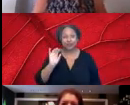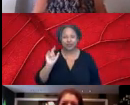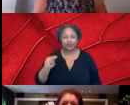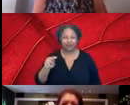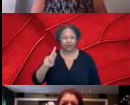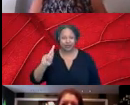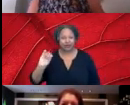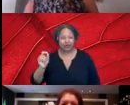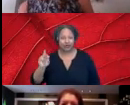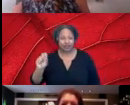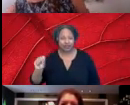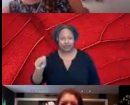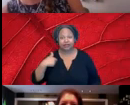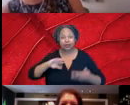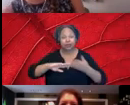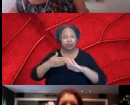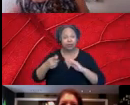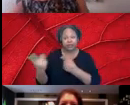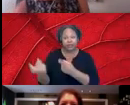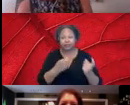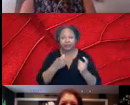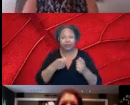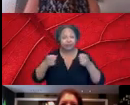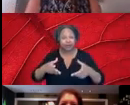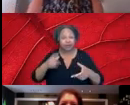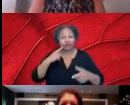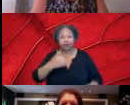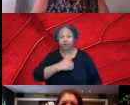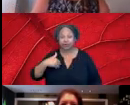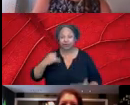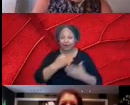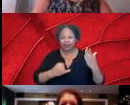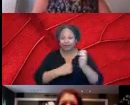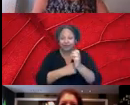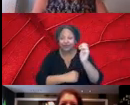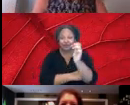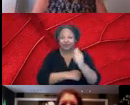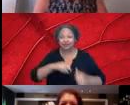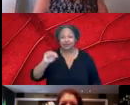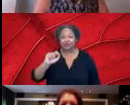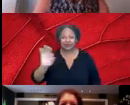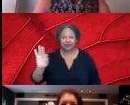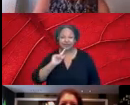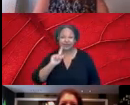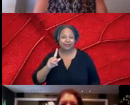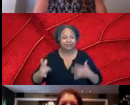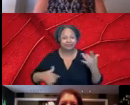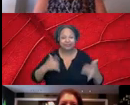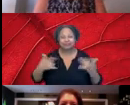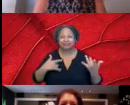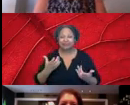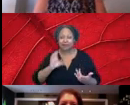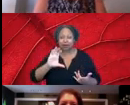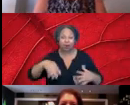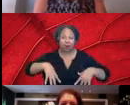Community Engagement Manager for Toronto Arts Foundation. I'm so delighted to be co-hosting the session today, and I'm thrilled